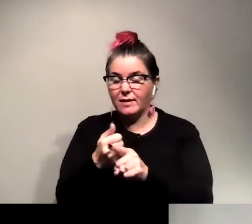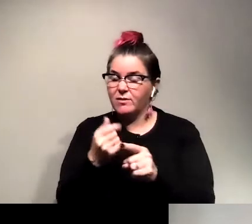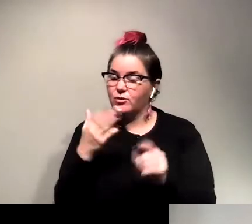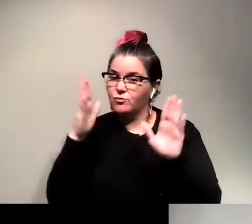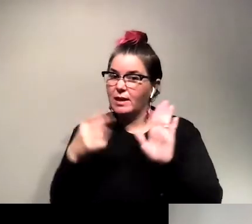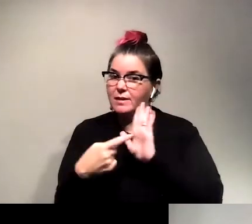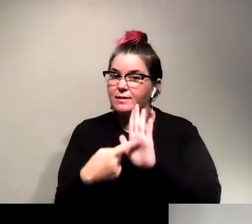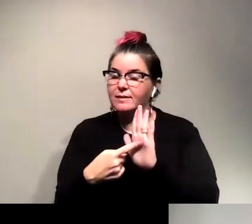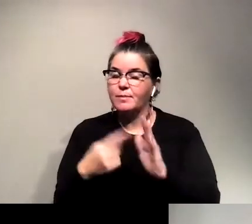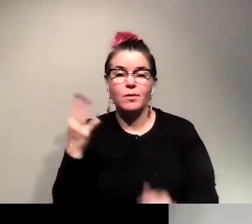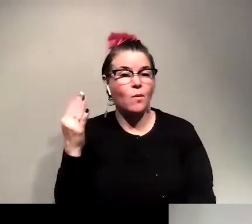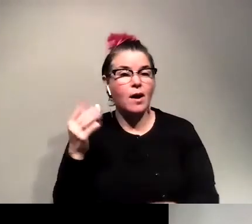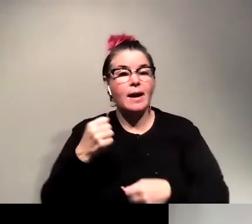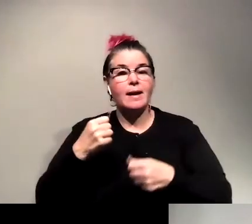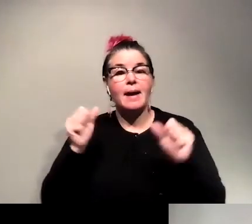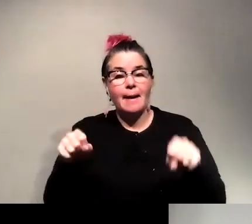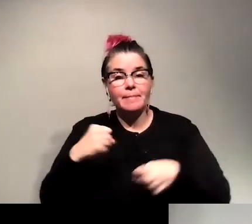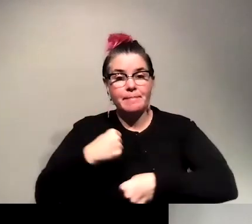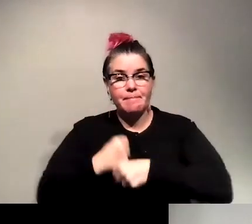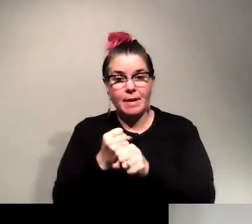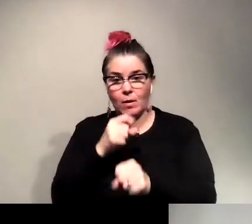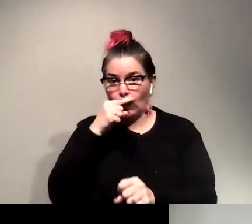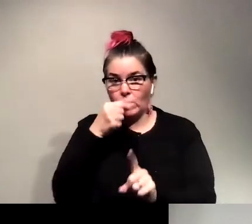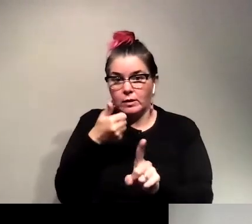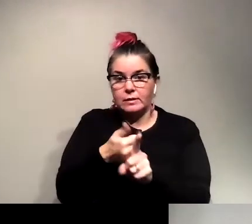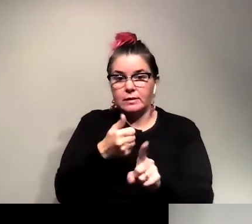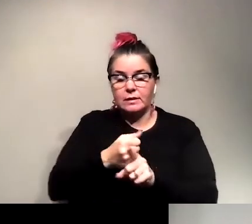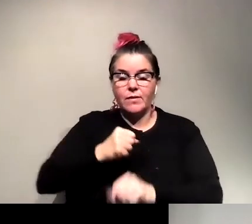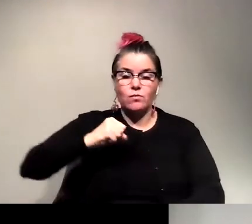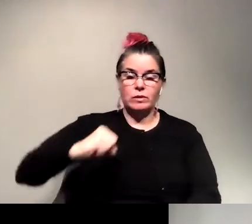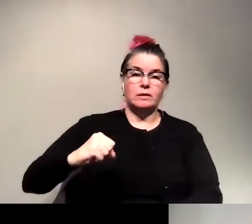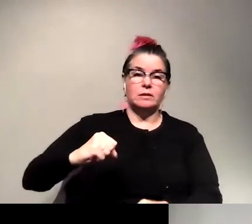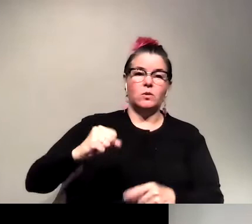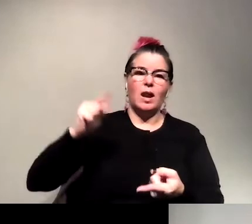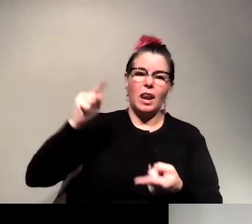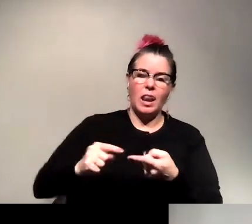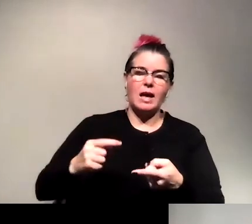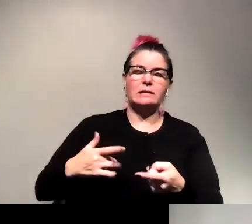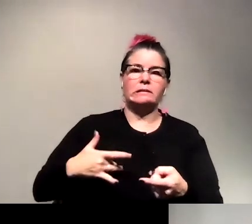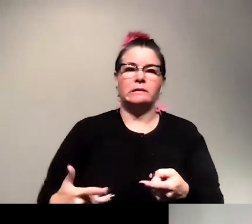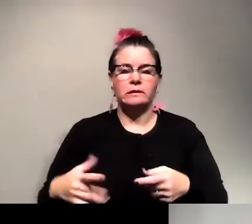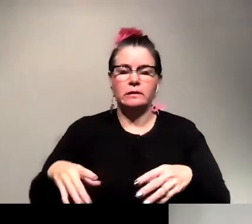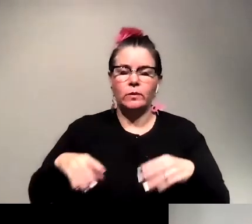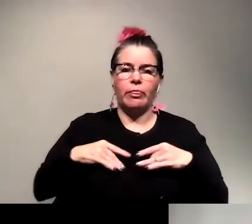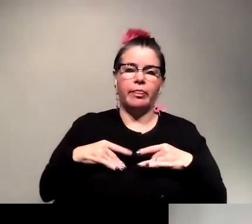because they were able to make the corn resistant or less susceptible to the application of